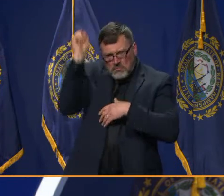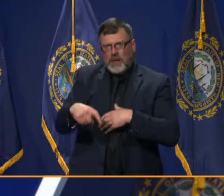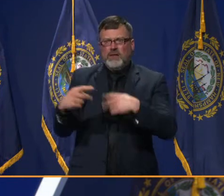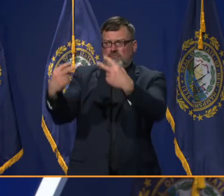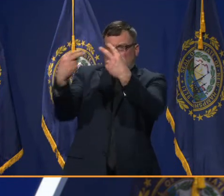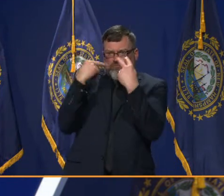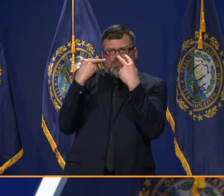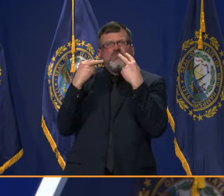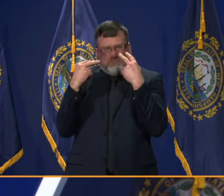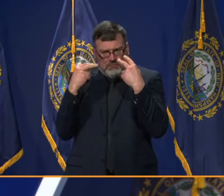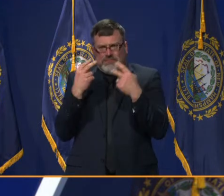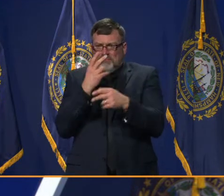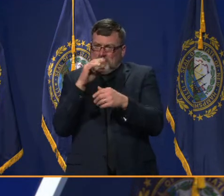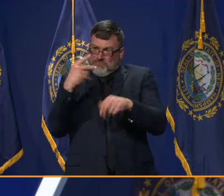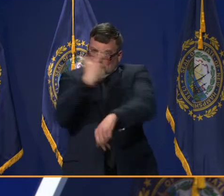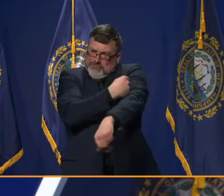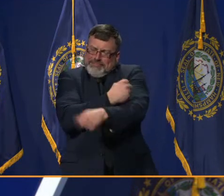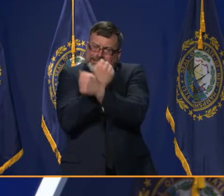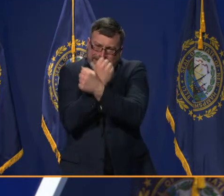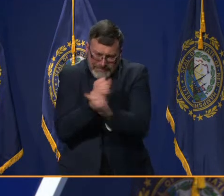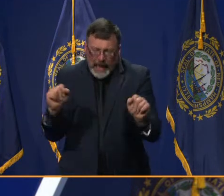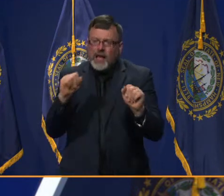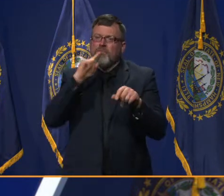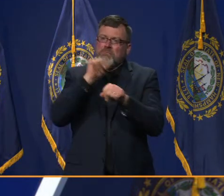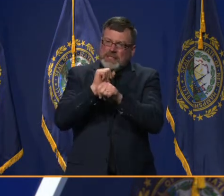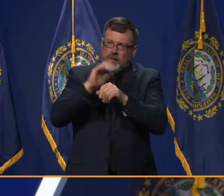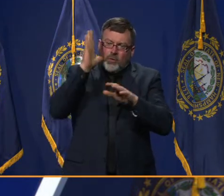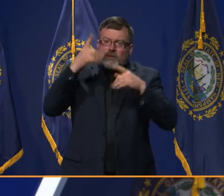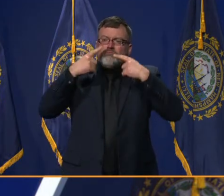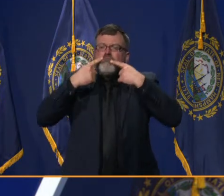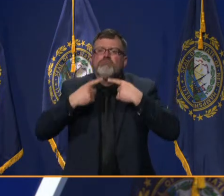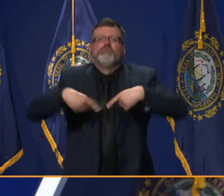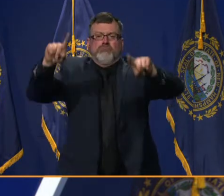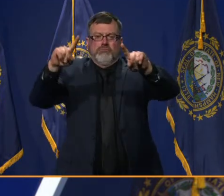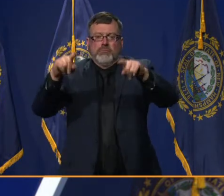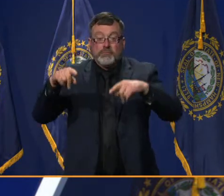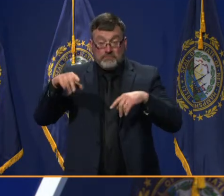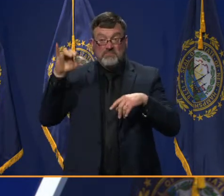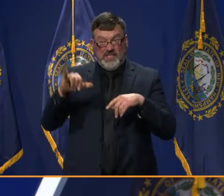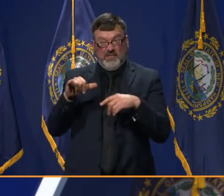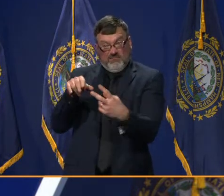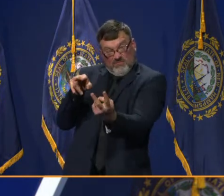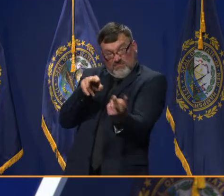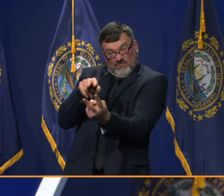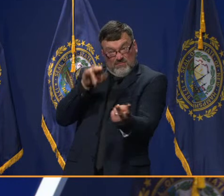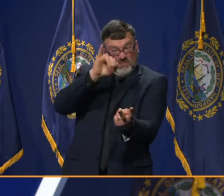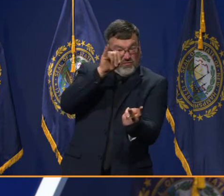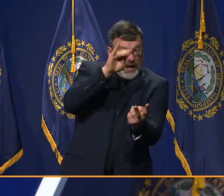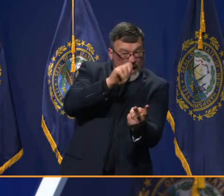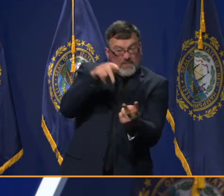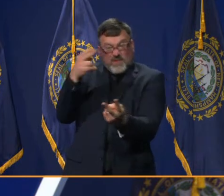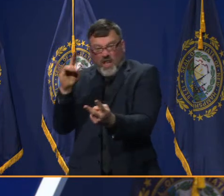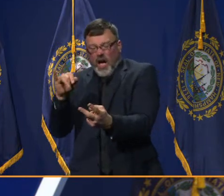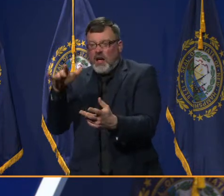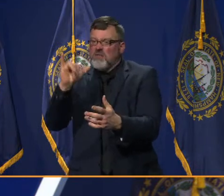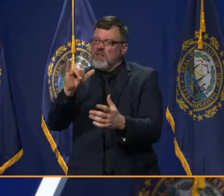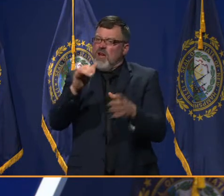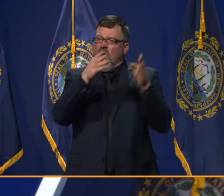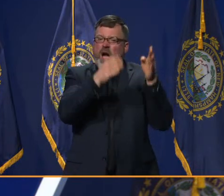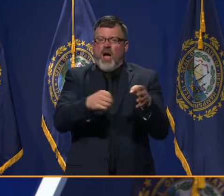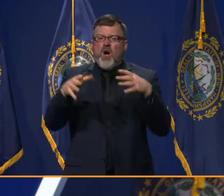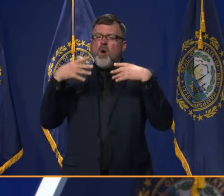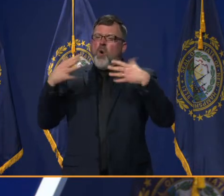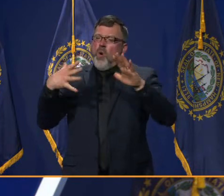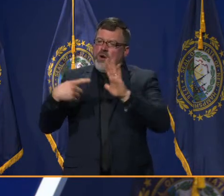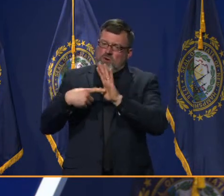pandemic. So to Jamie and to Heidi and to, frankly, all the countless individuals who collectively define the sacrifices needed